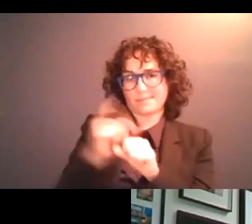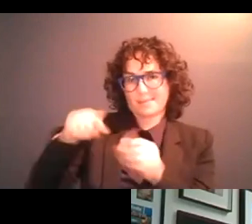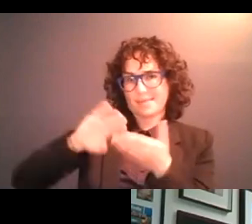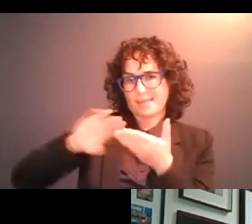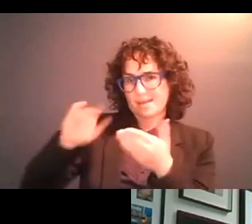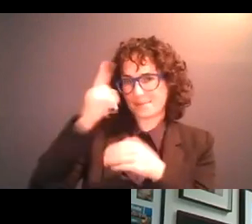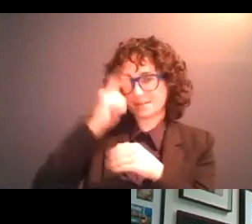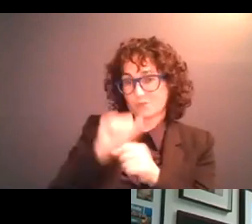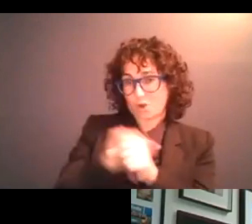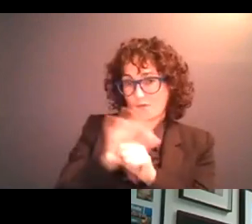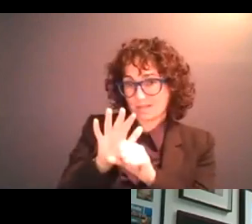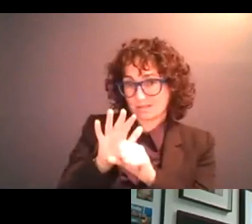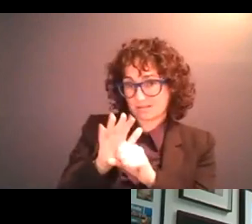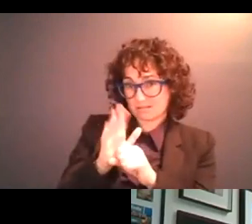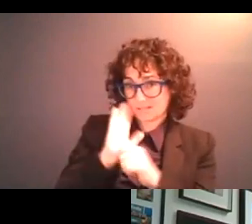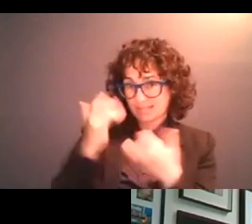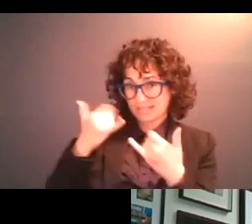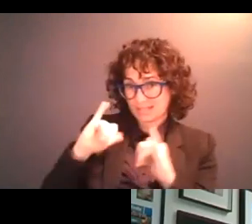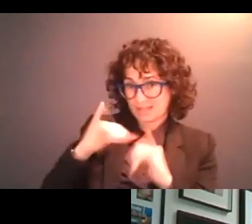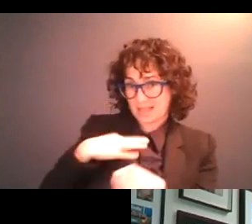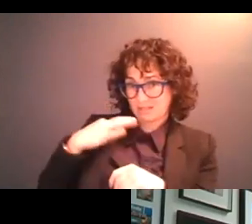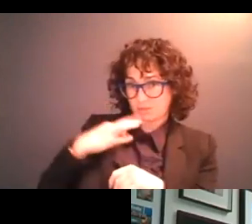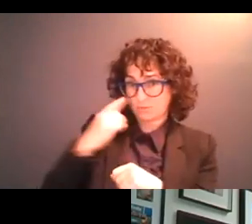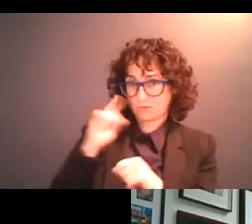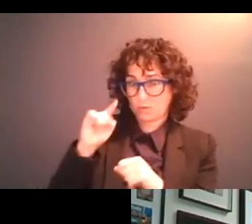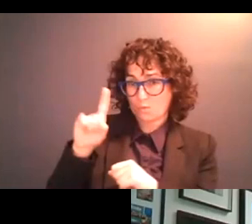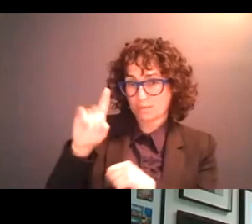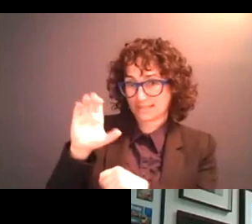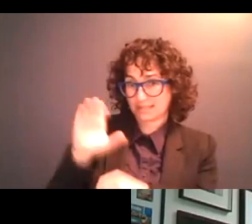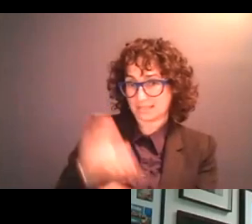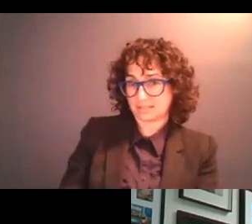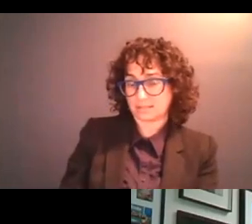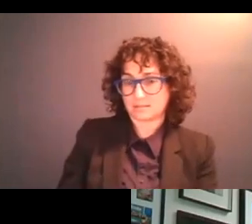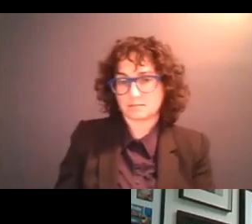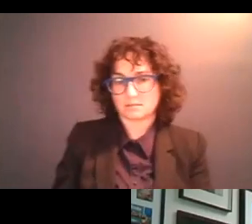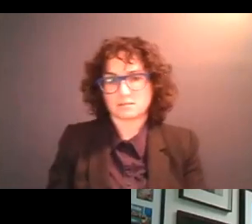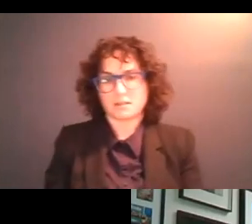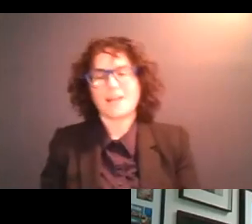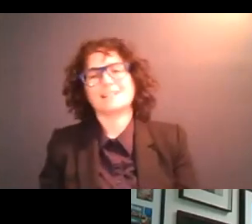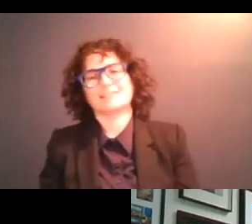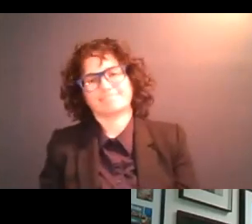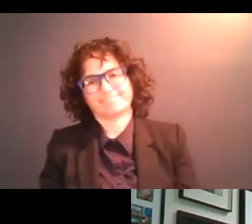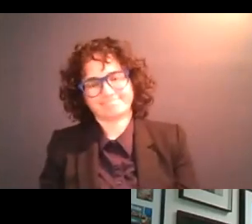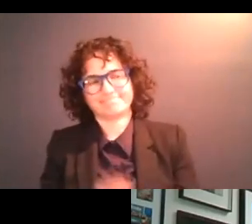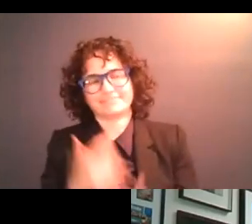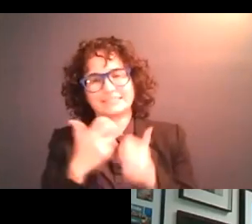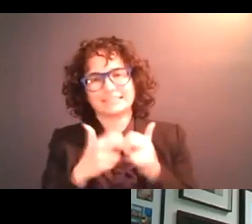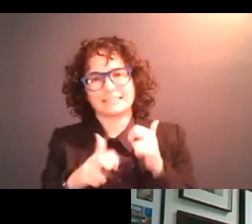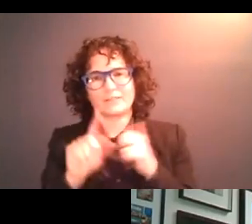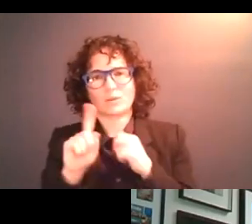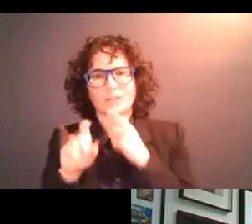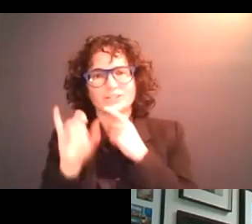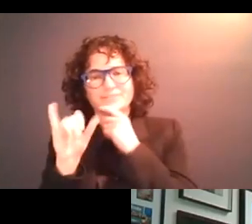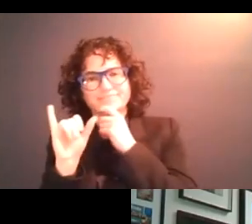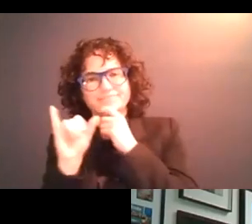COVID, do they fall within the eligibility of that sector? This is a tough question, and I